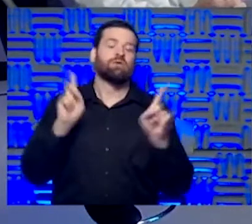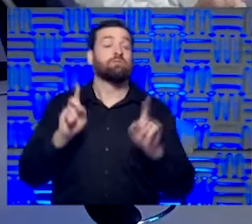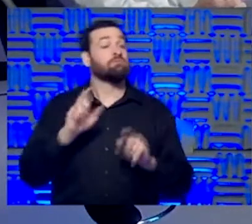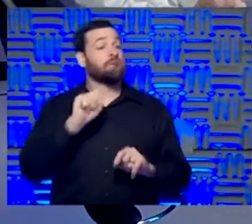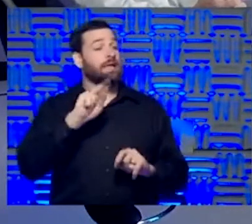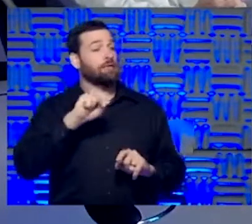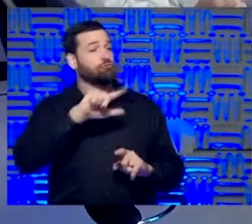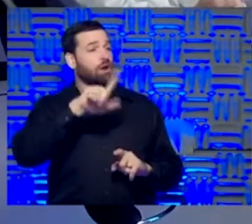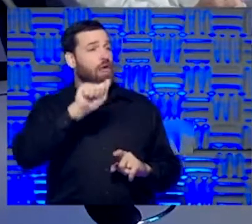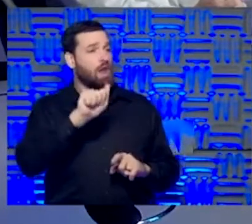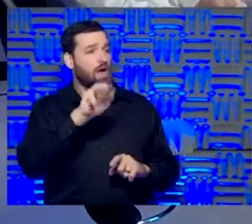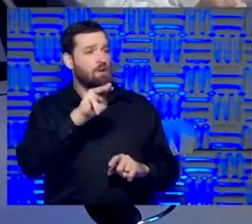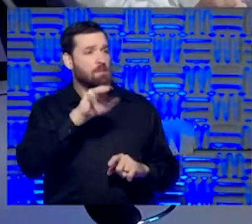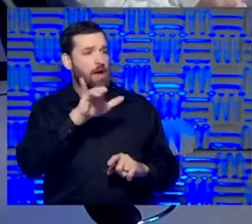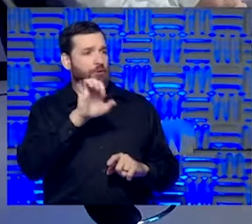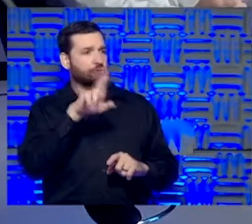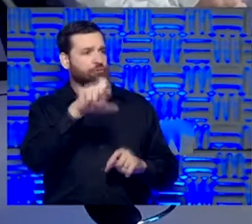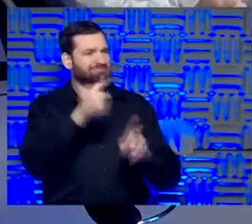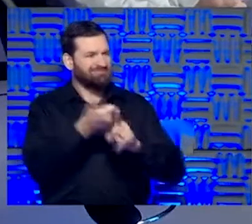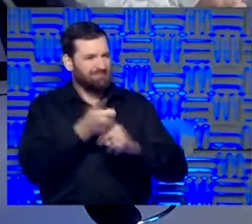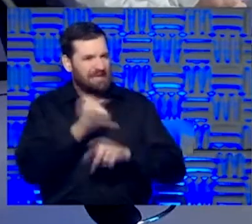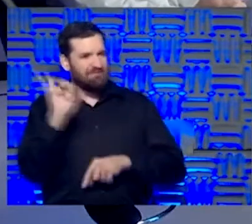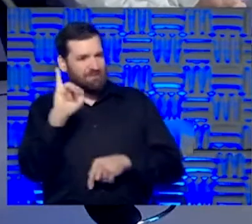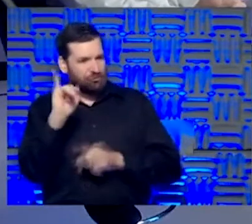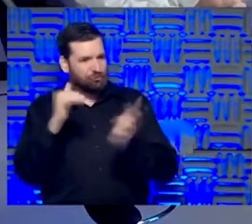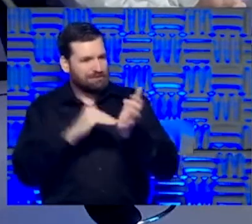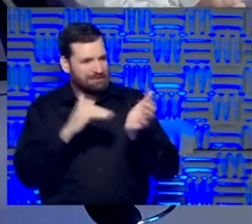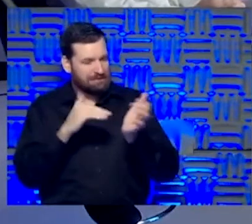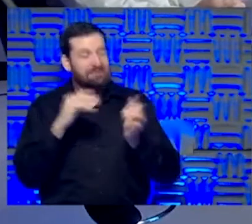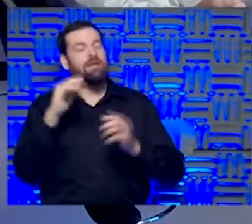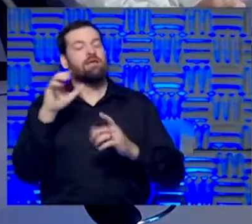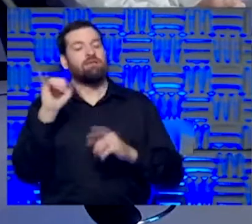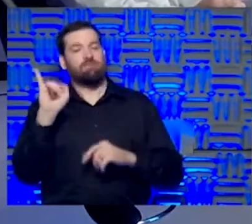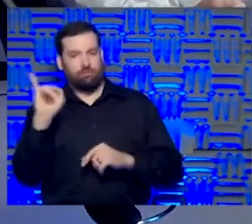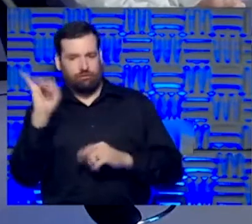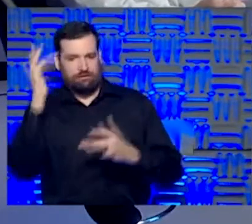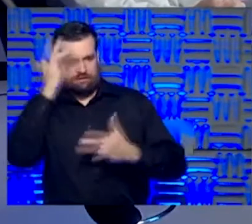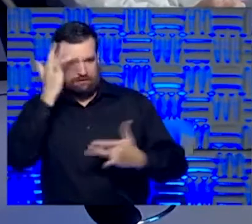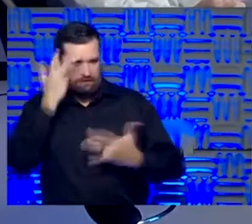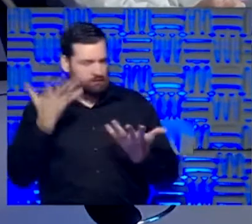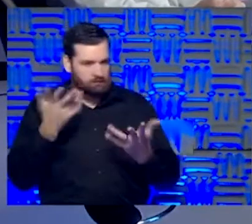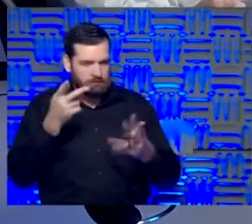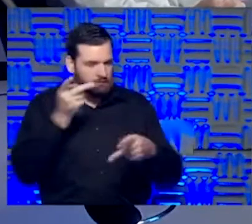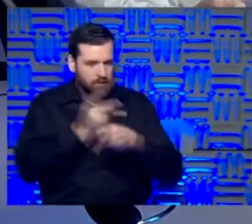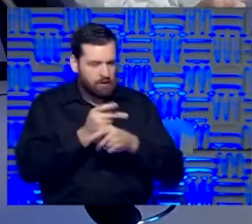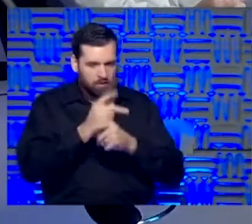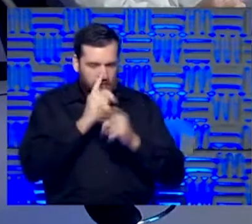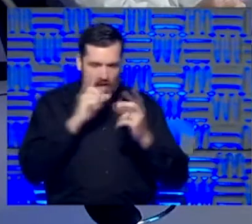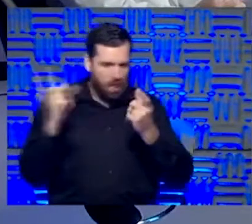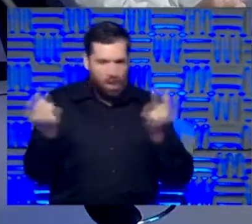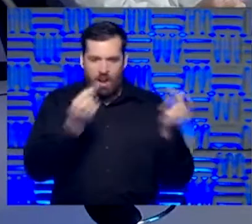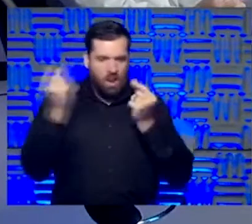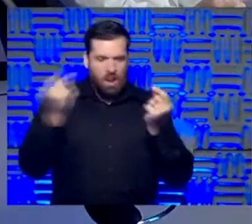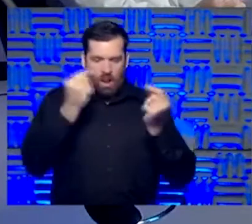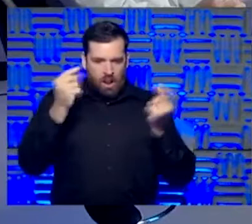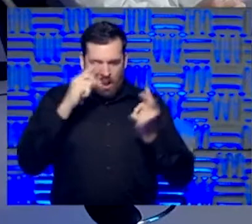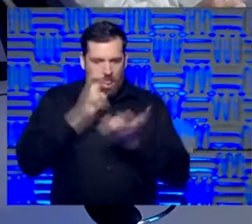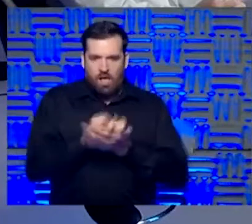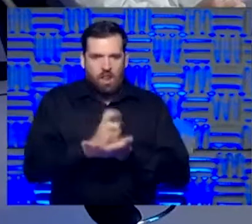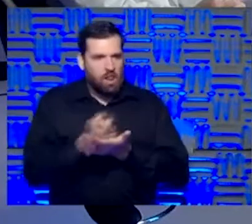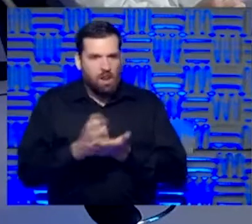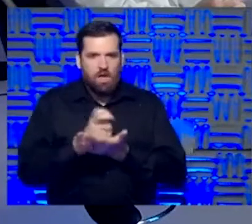Angela Myers, and you're an infectious disease physician at Children's. This has got to have kept you up at night and busy and trying to figure